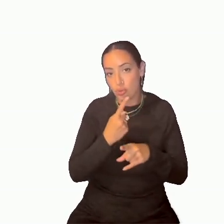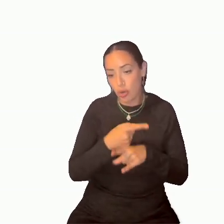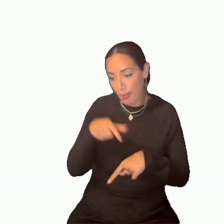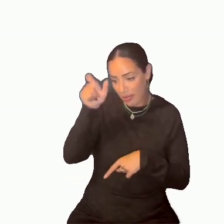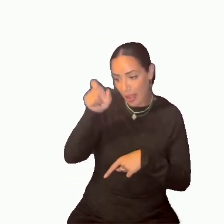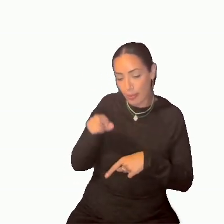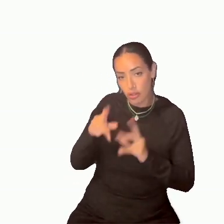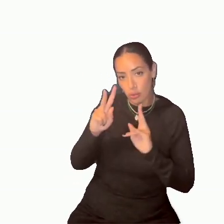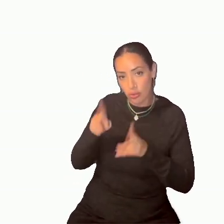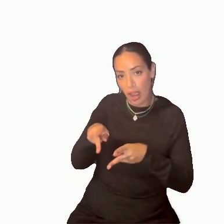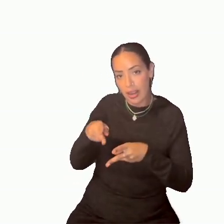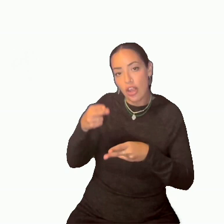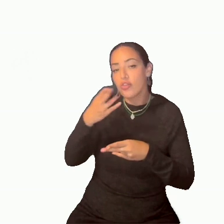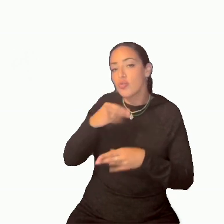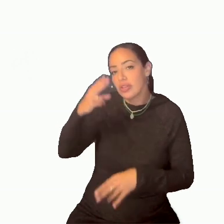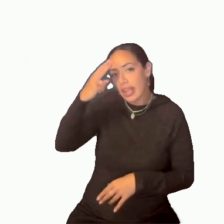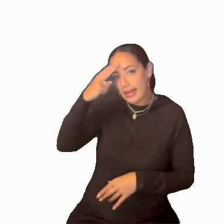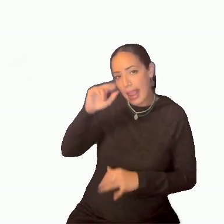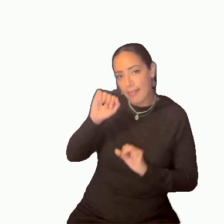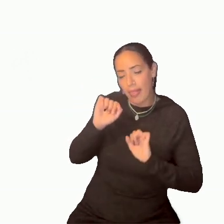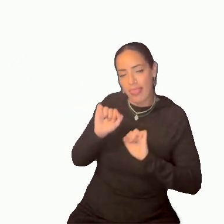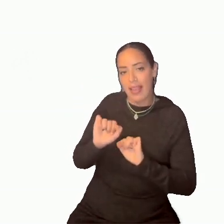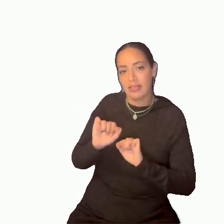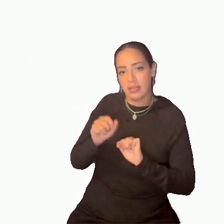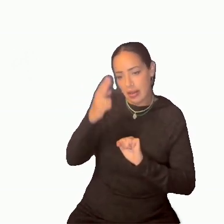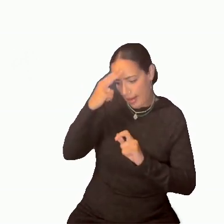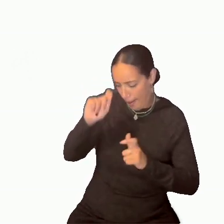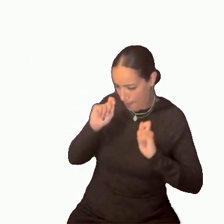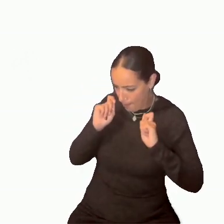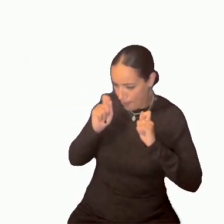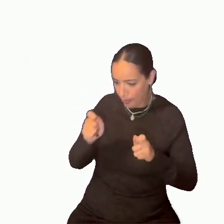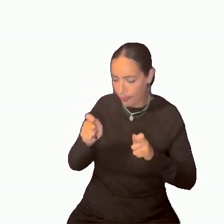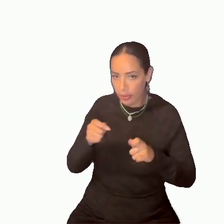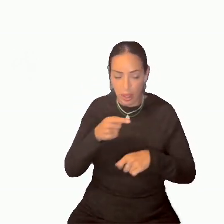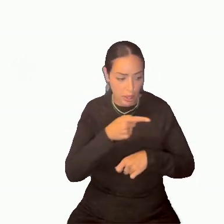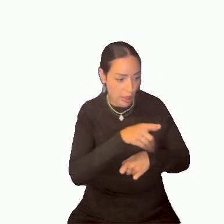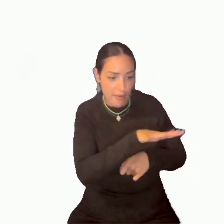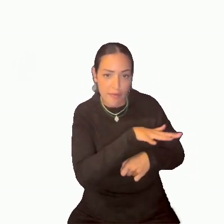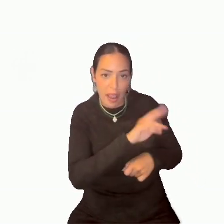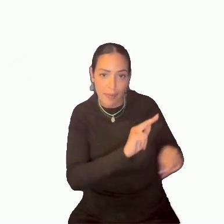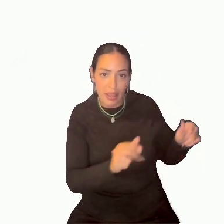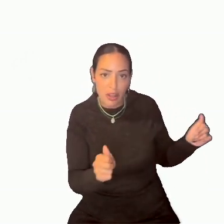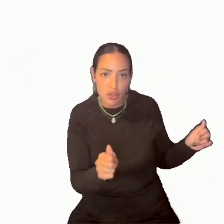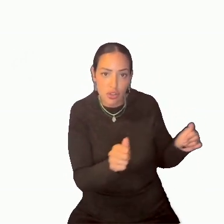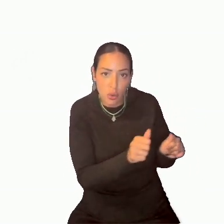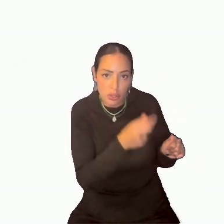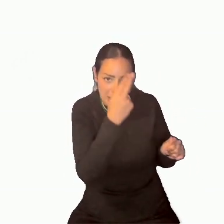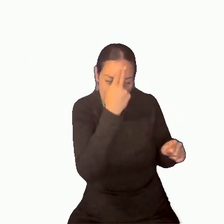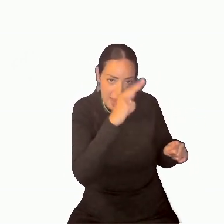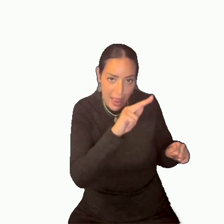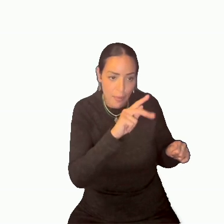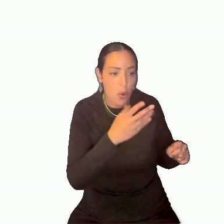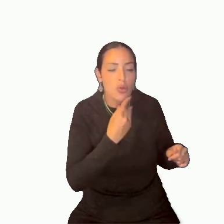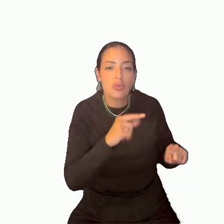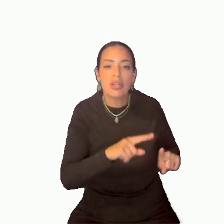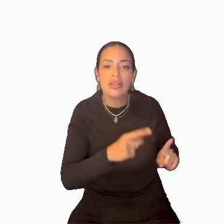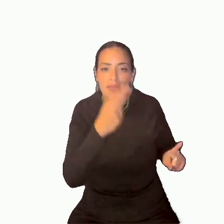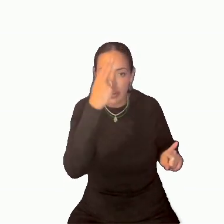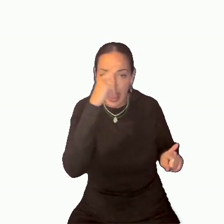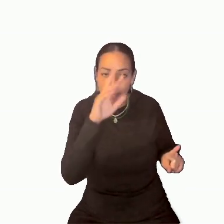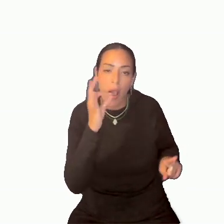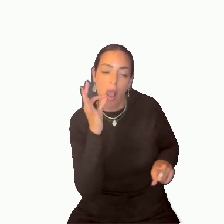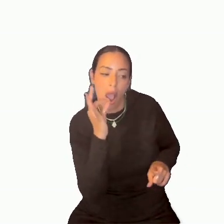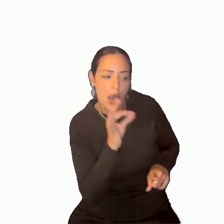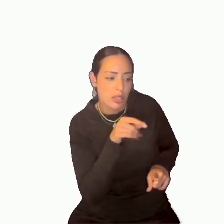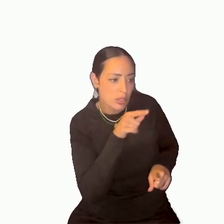died by their given name during the notification visit. If you notice that the families shorten their name or they use another name, check how they